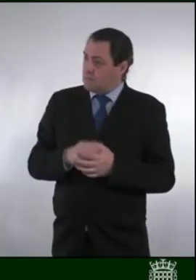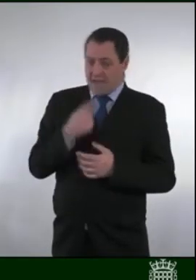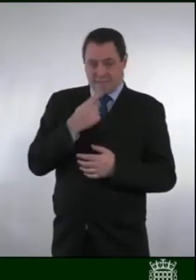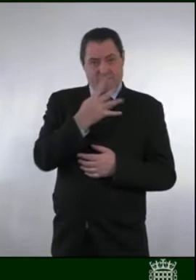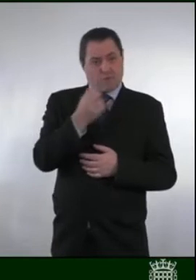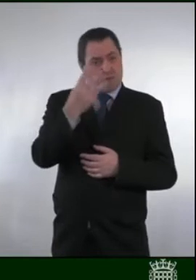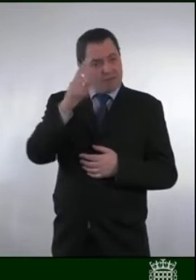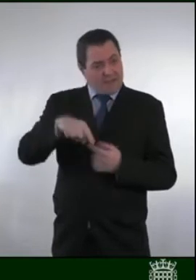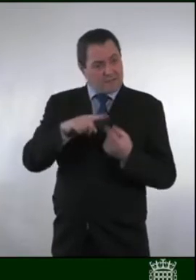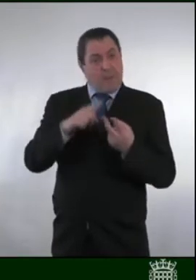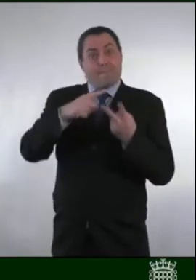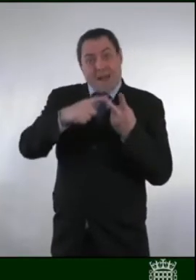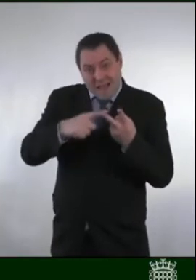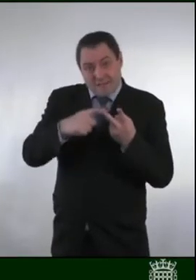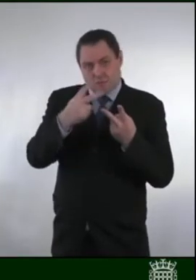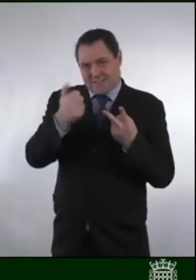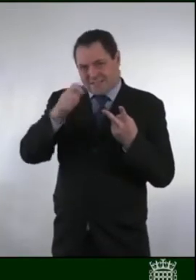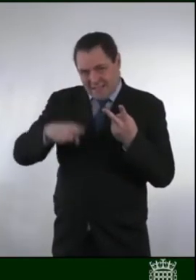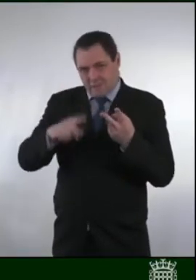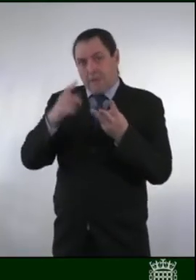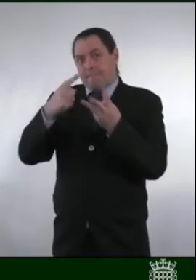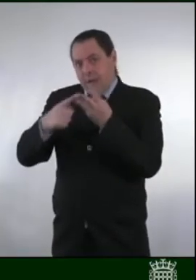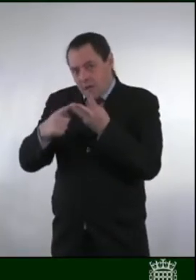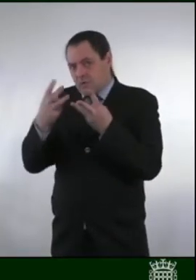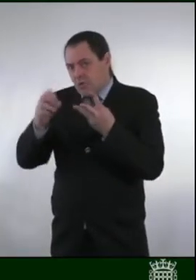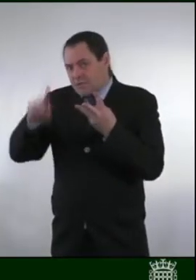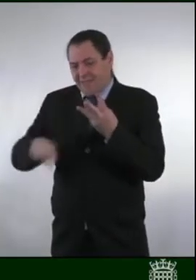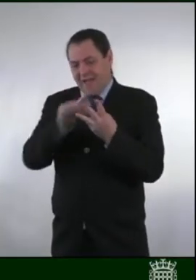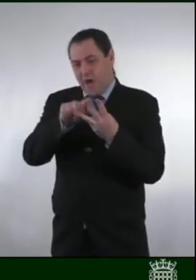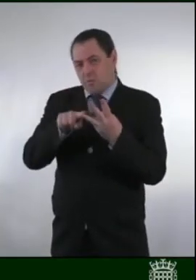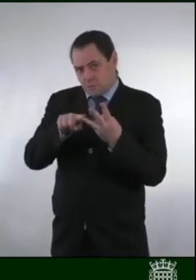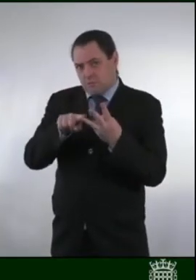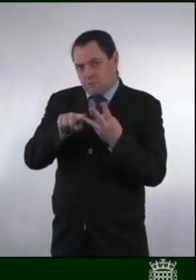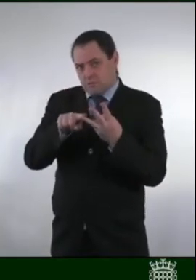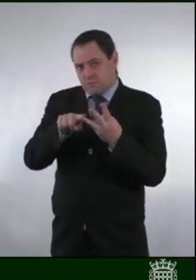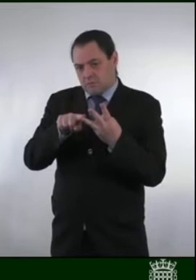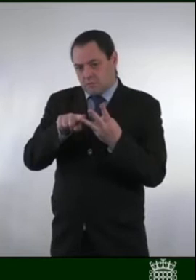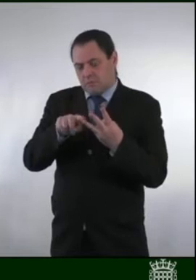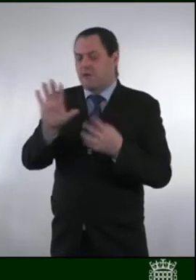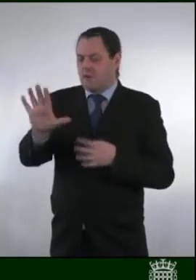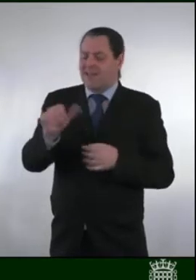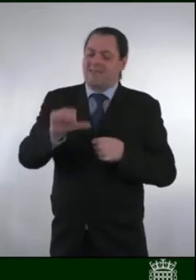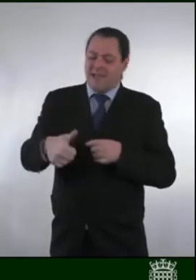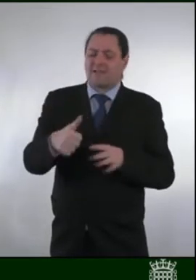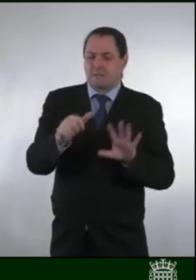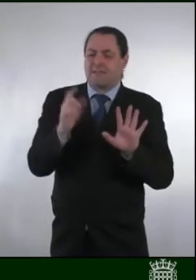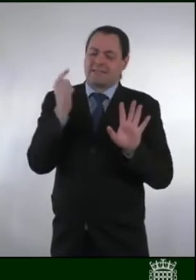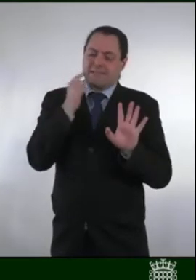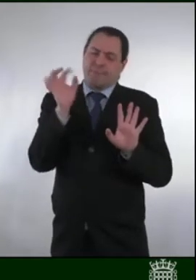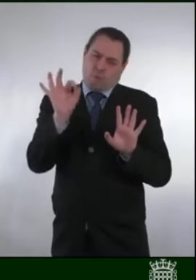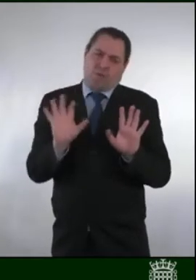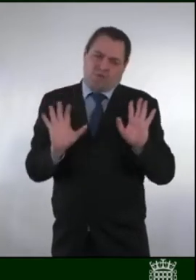403,000, plus 26,000, plus 30,000. Let me try the next most simple question, Prime Minister, that you would have asked of anyone